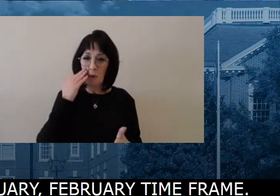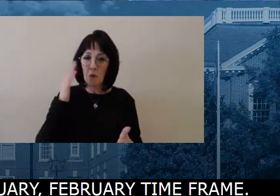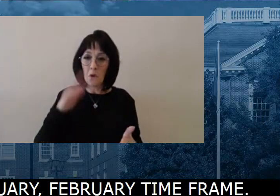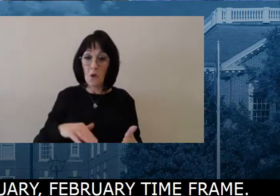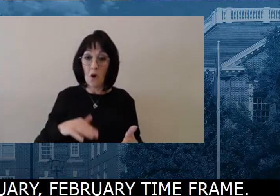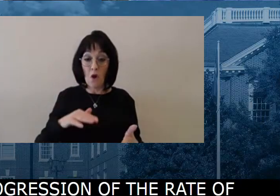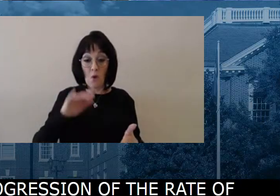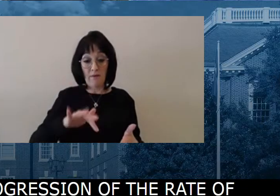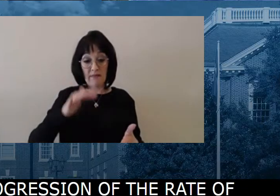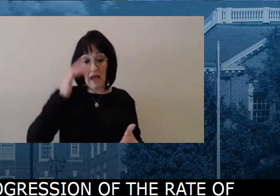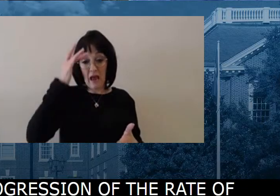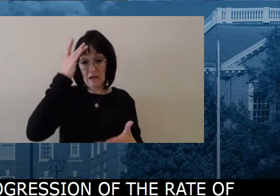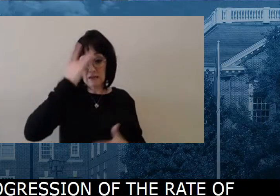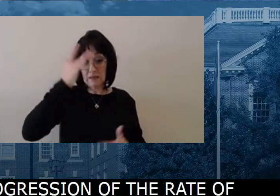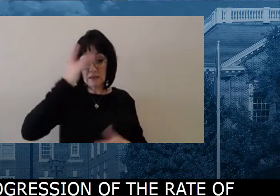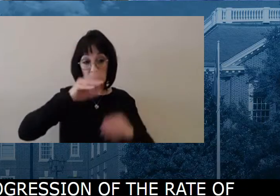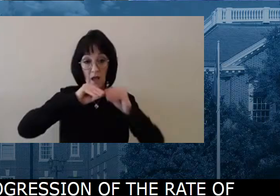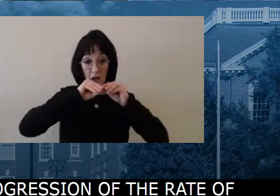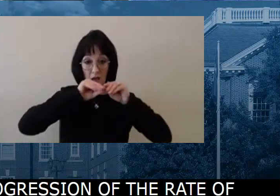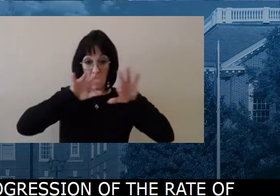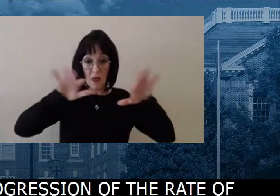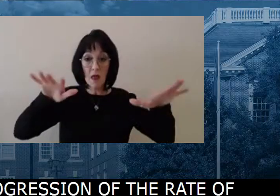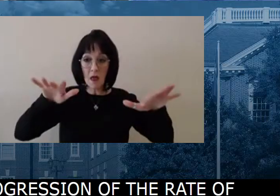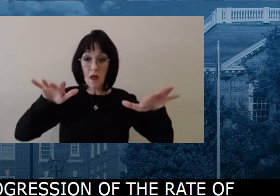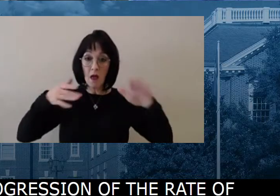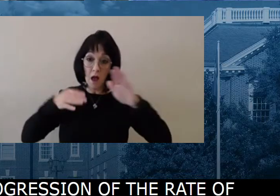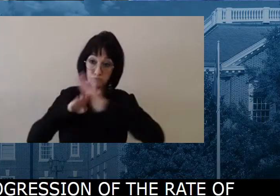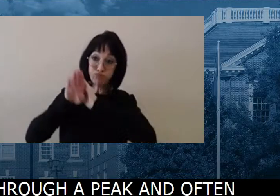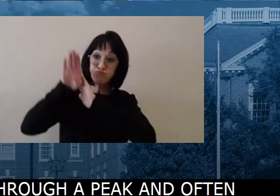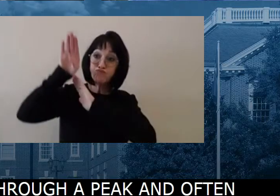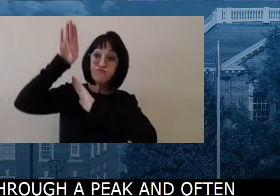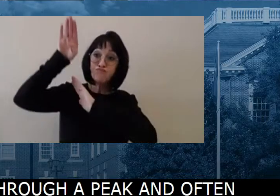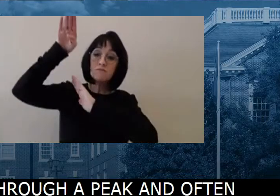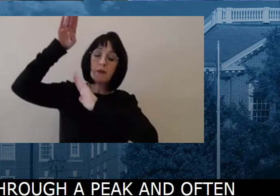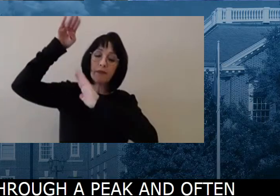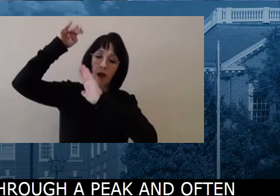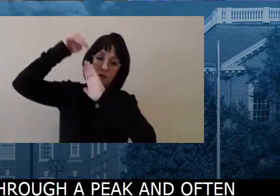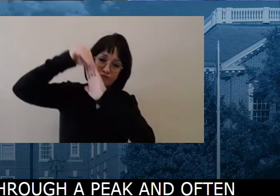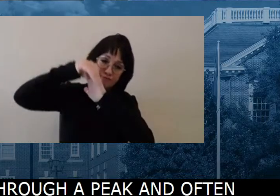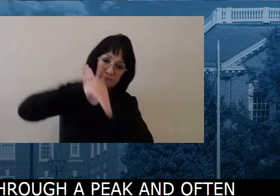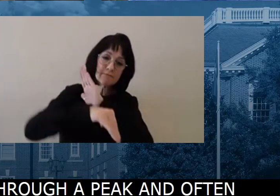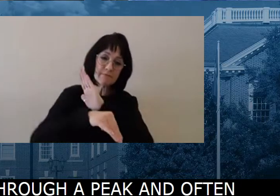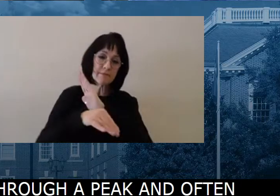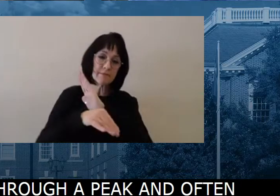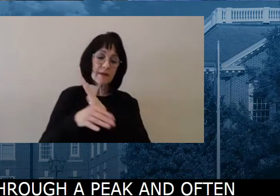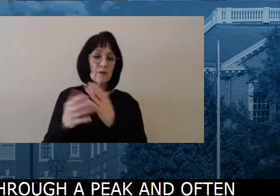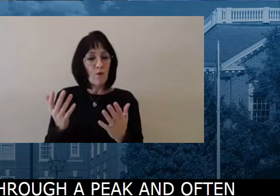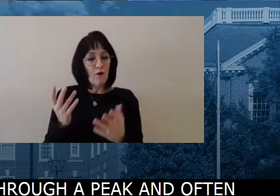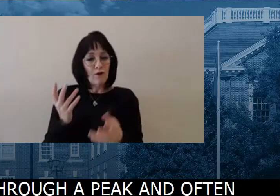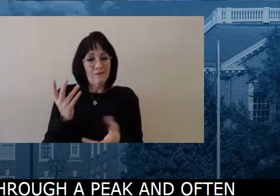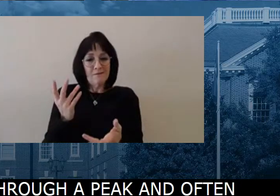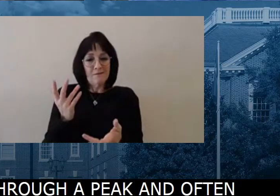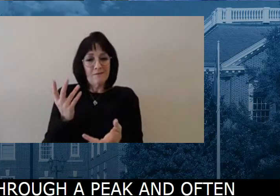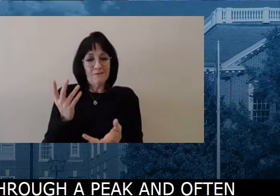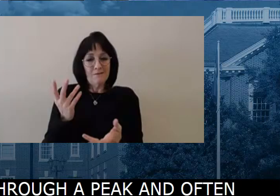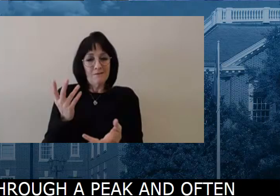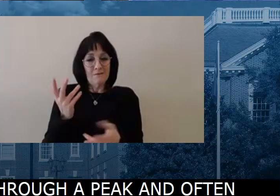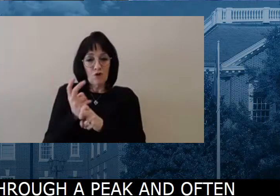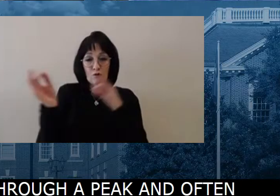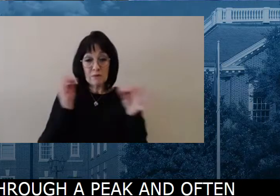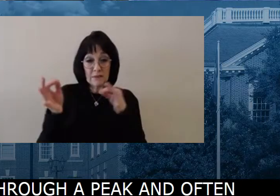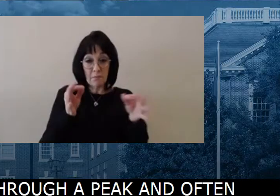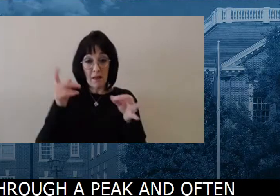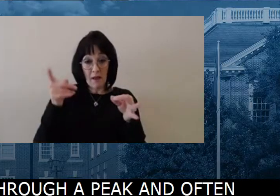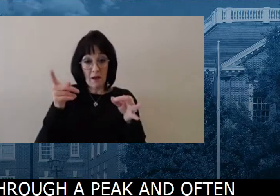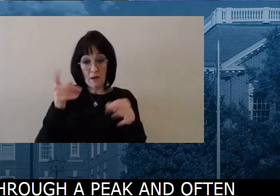a peak and then often come down from the peak. So it's hard to say how much you can attribute to vaccine